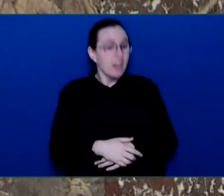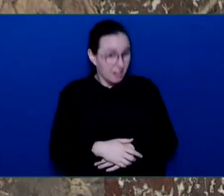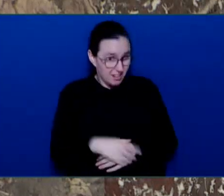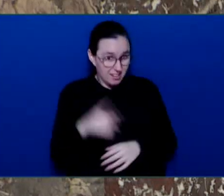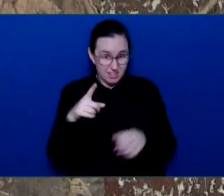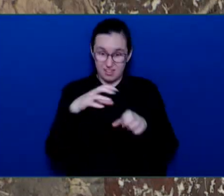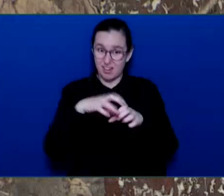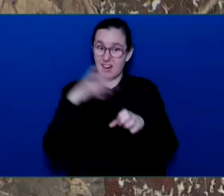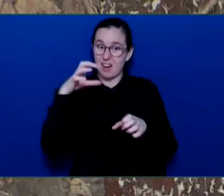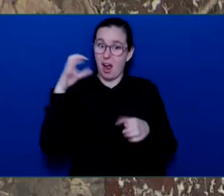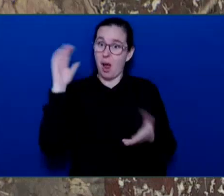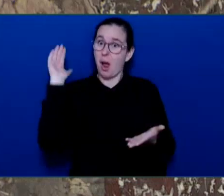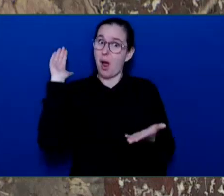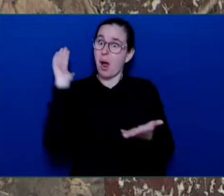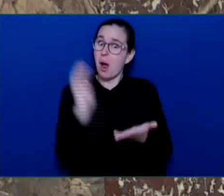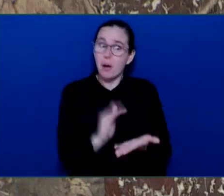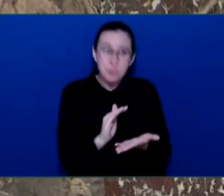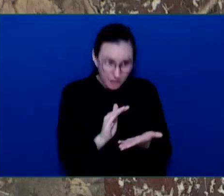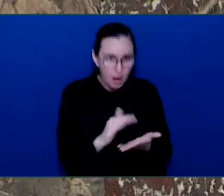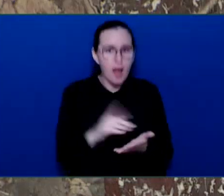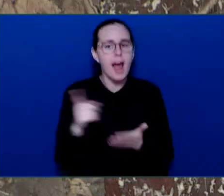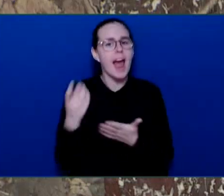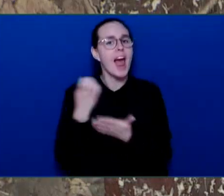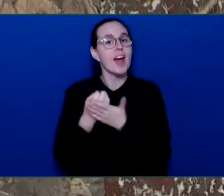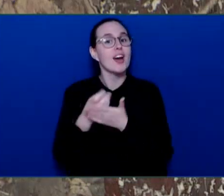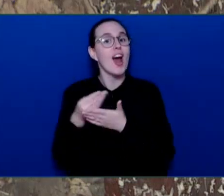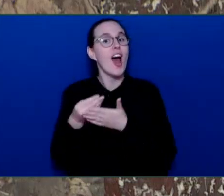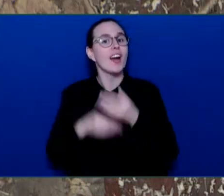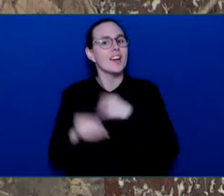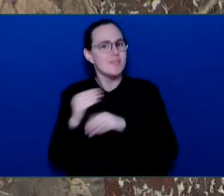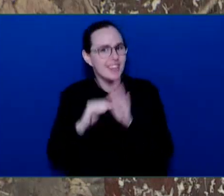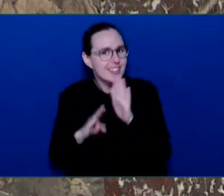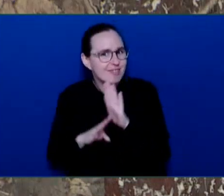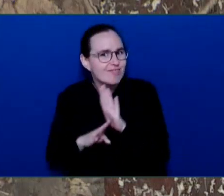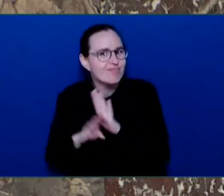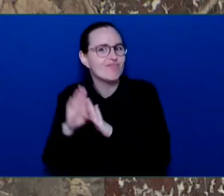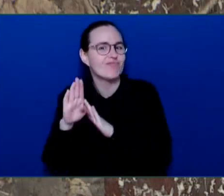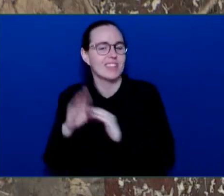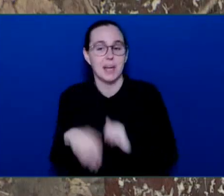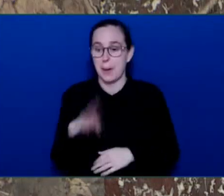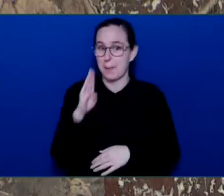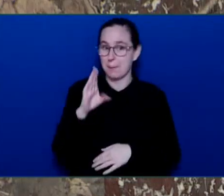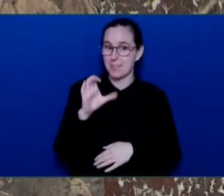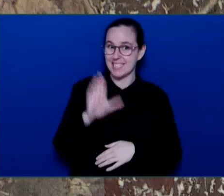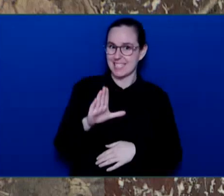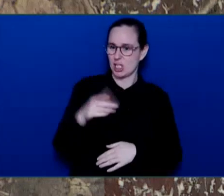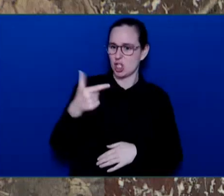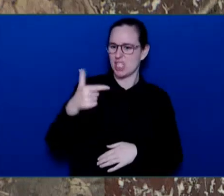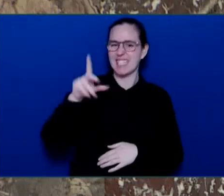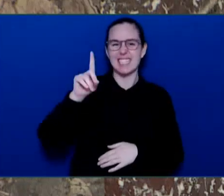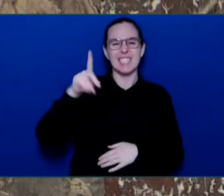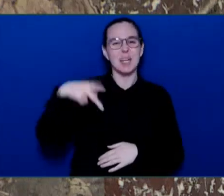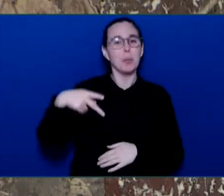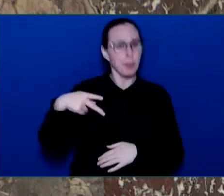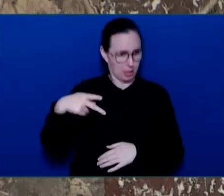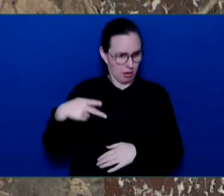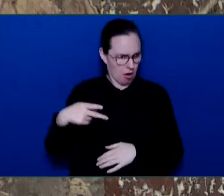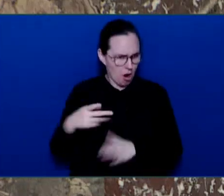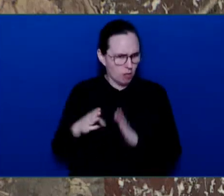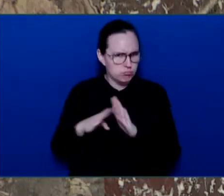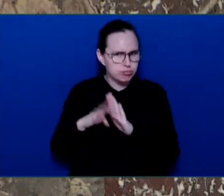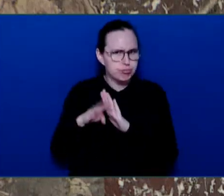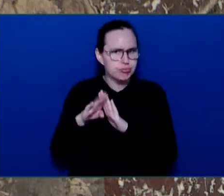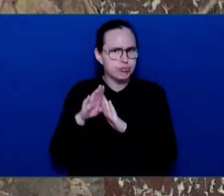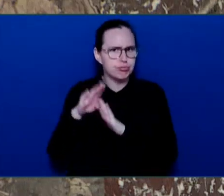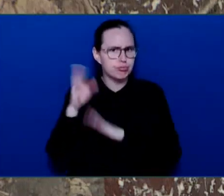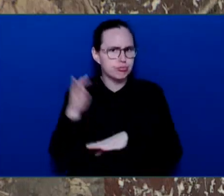GDP growth has been the highest in Canada among large provinces. BC workers earn the highest wages in Canada. We have one of the lowest